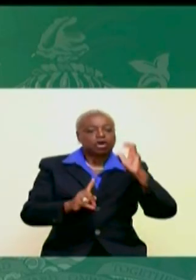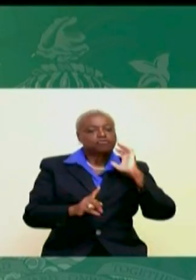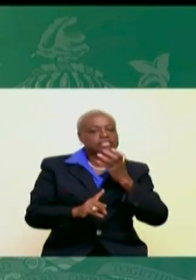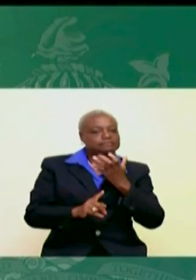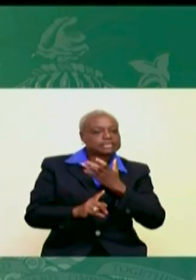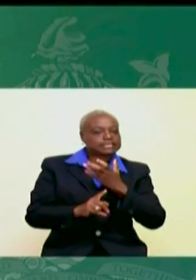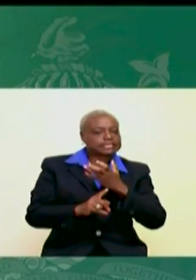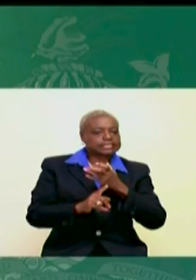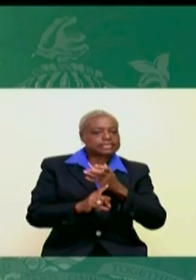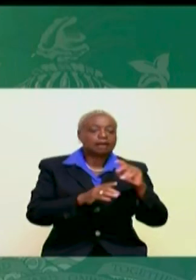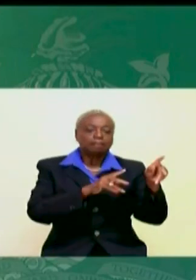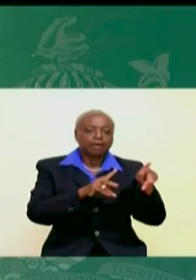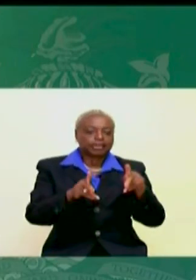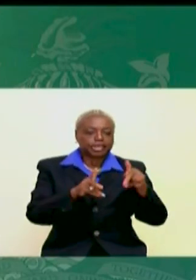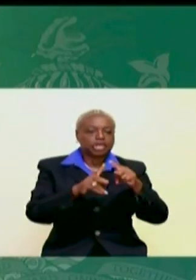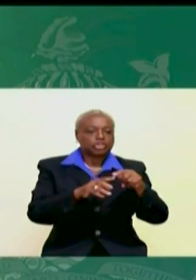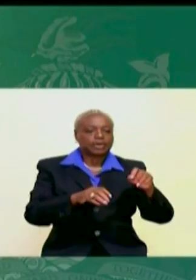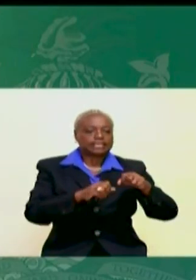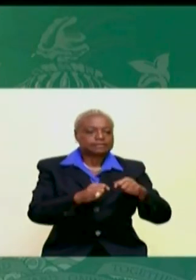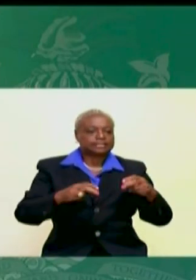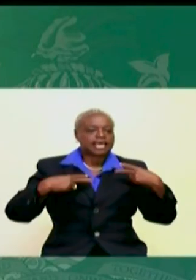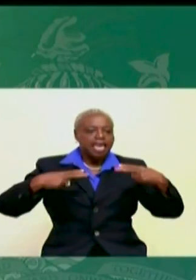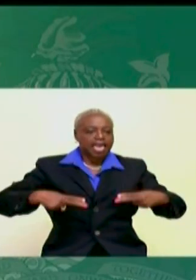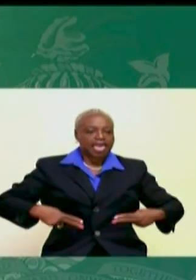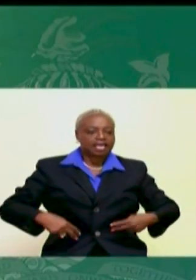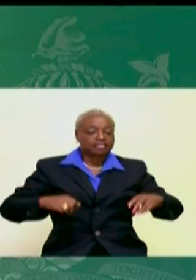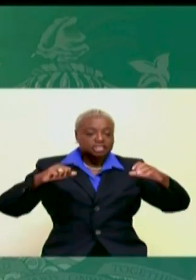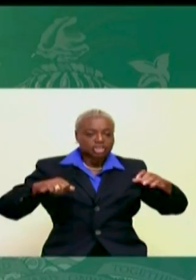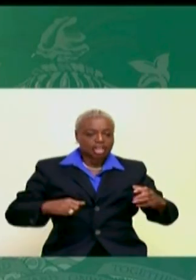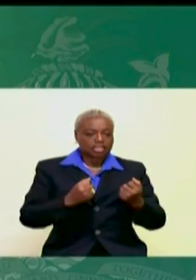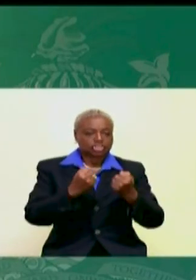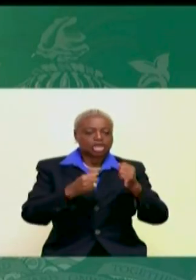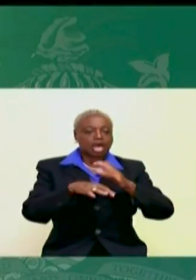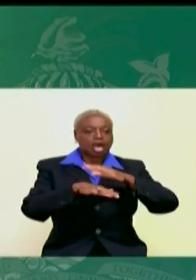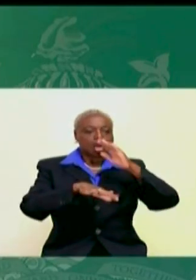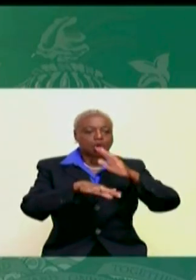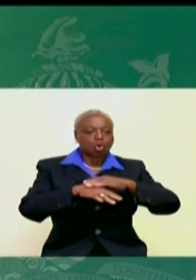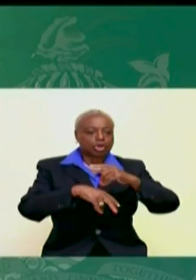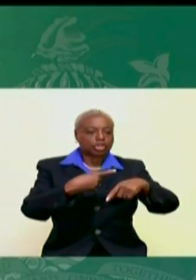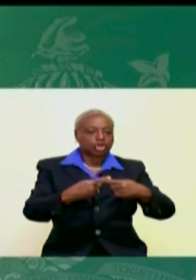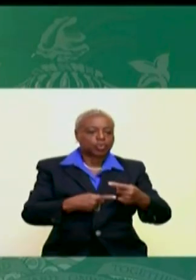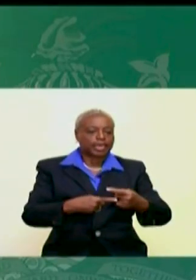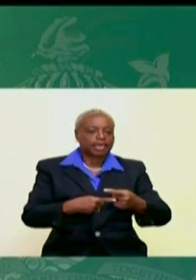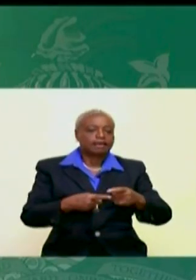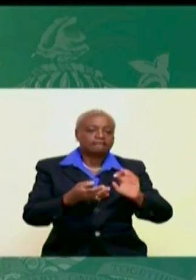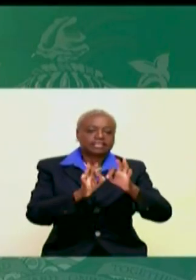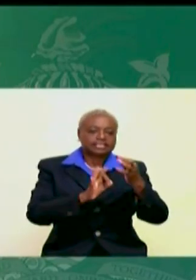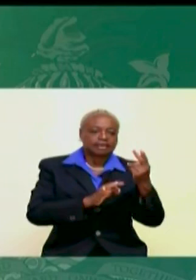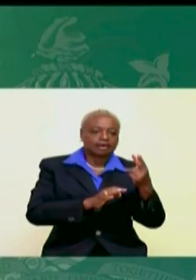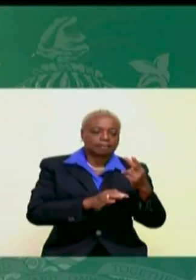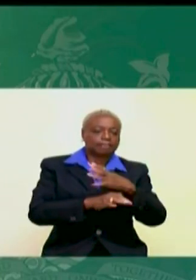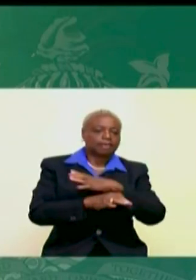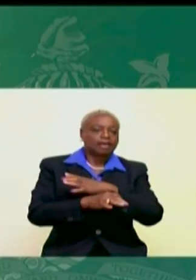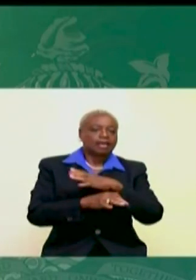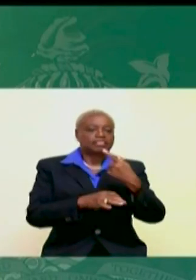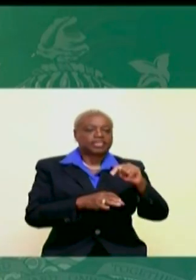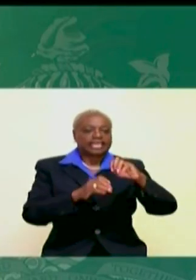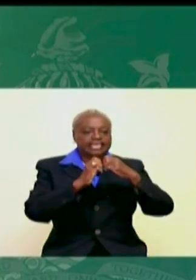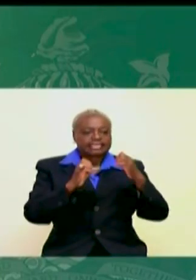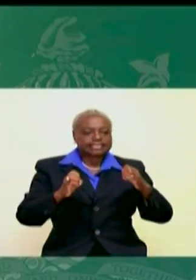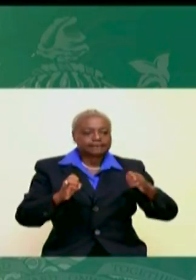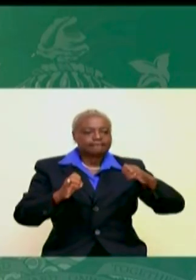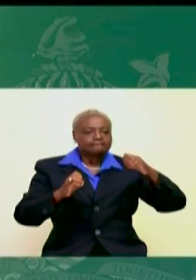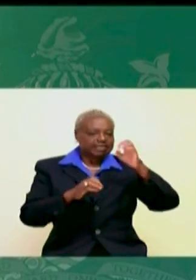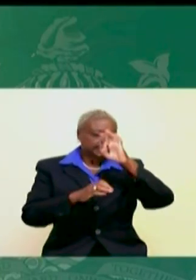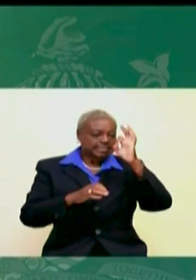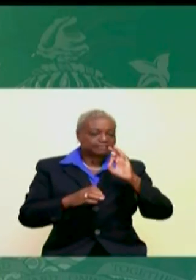to our Seabreeze Health Challenge, our ongoing repairs and our cleanup initiatives, the Easter festivities